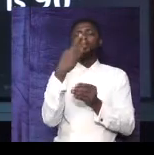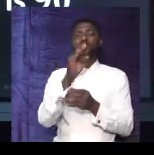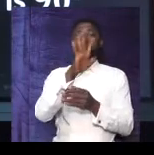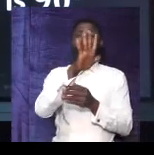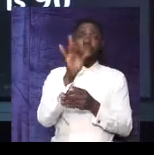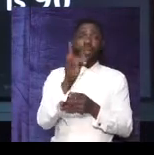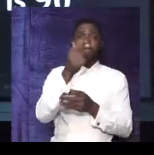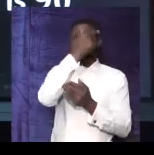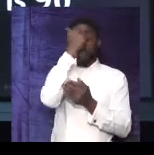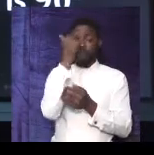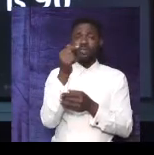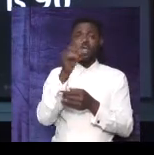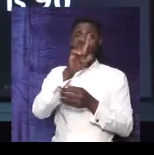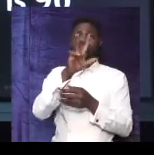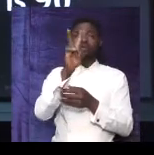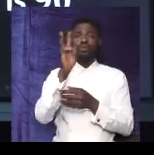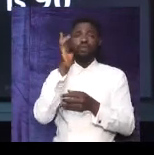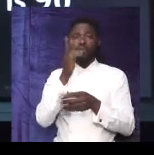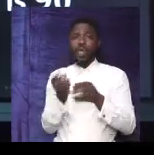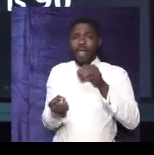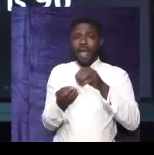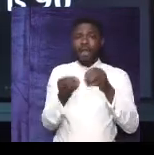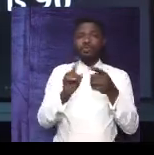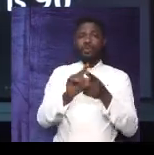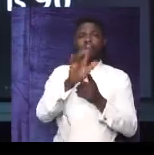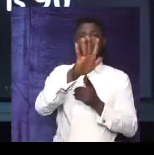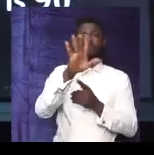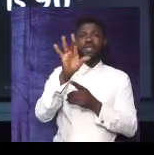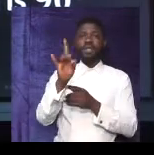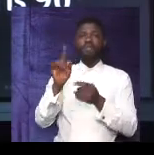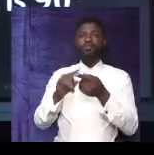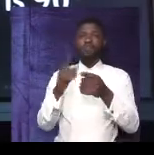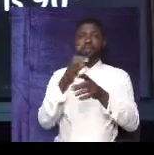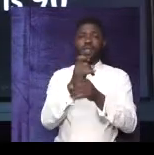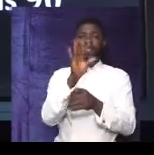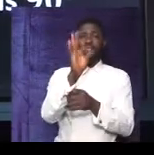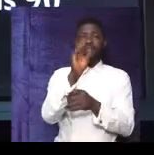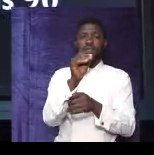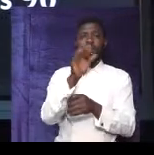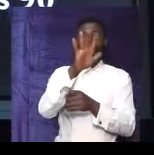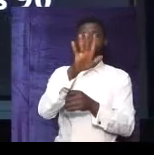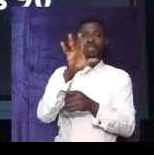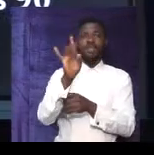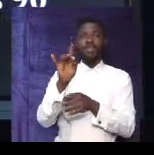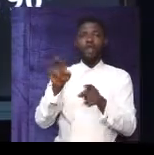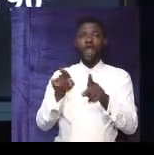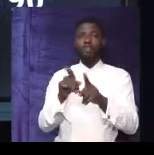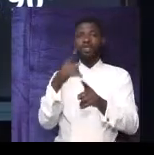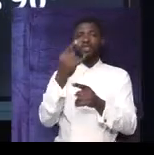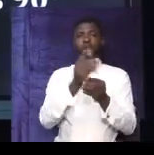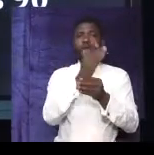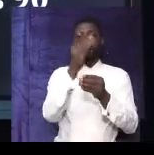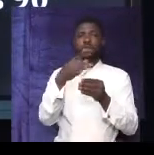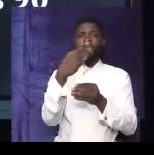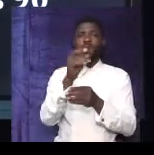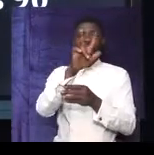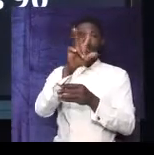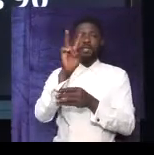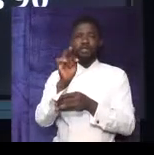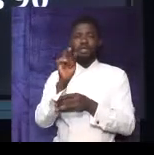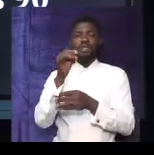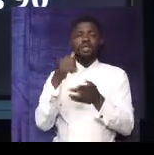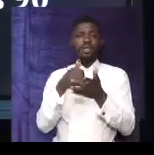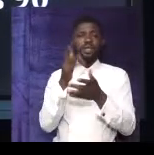of 58 because 32 will add to 58 to get 90. 58 is also the complement of 32